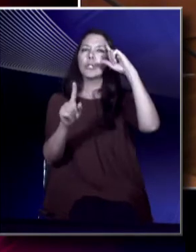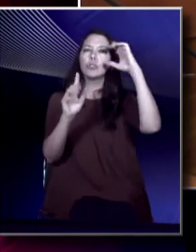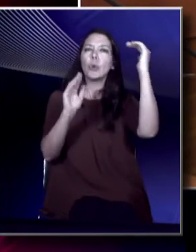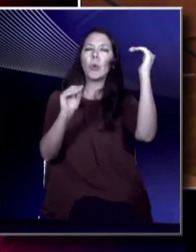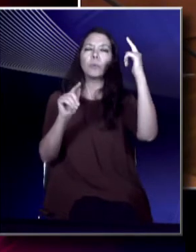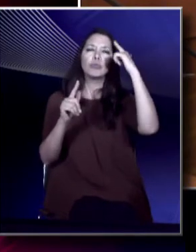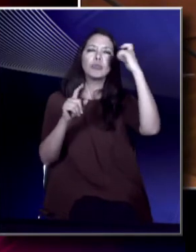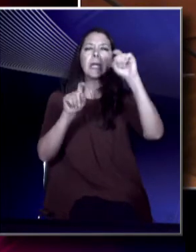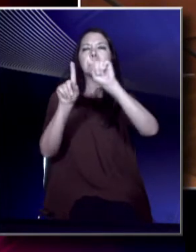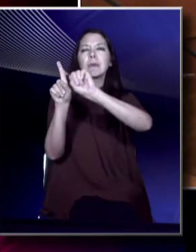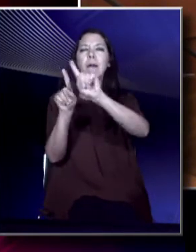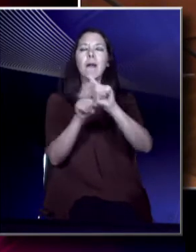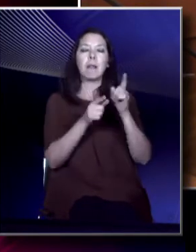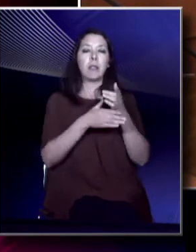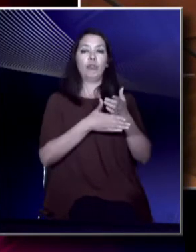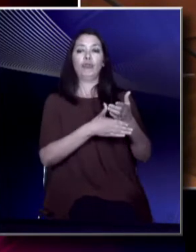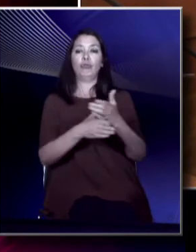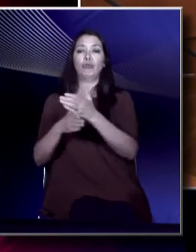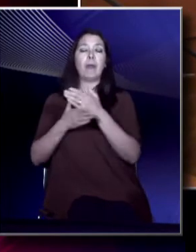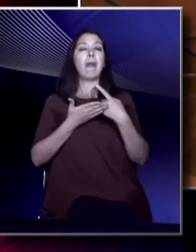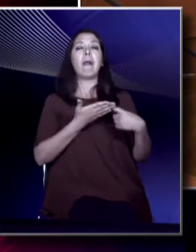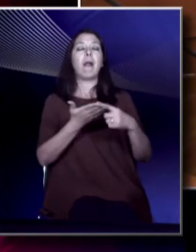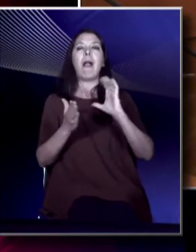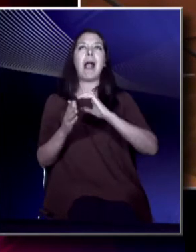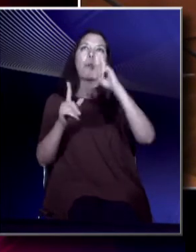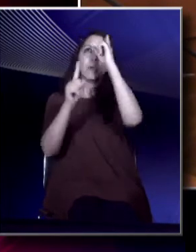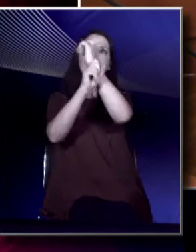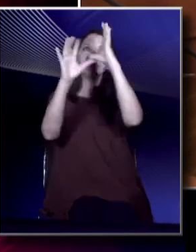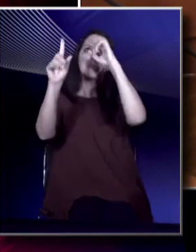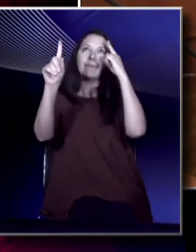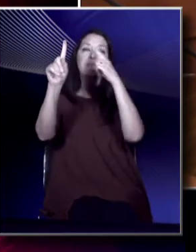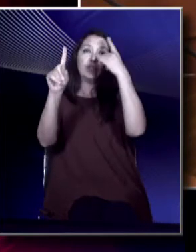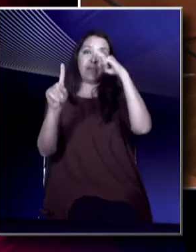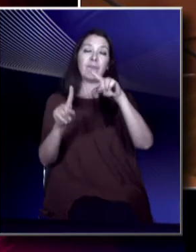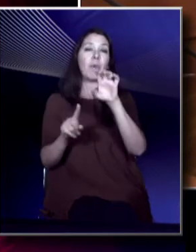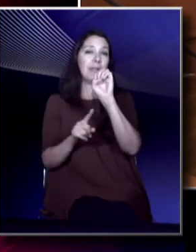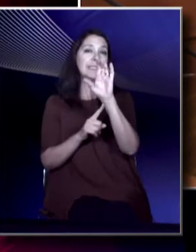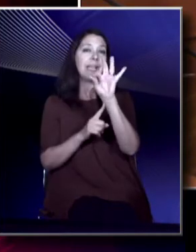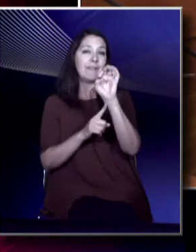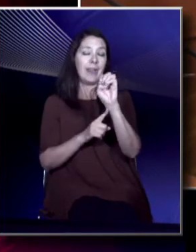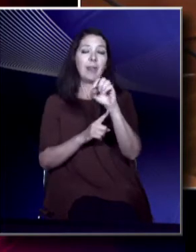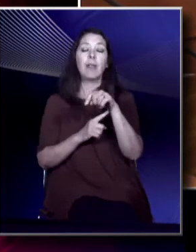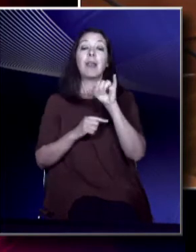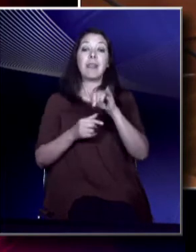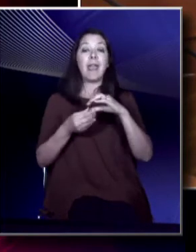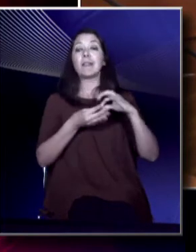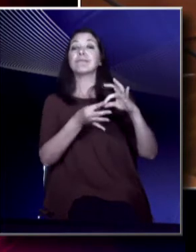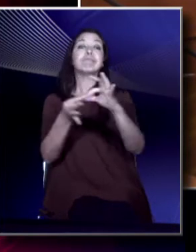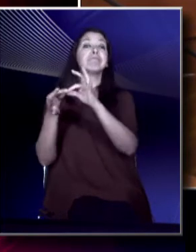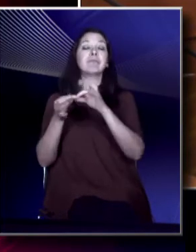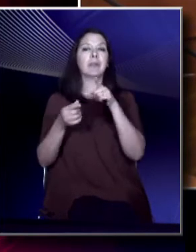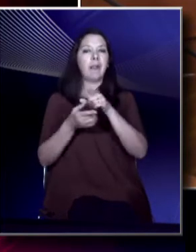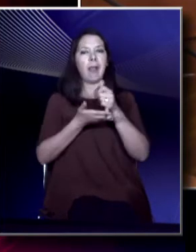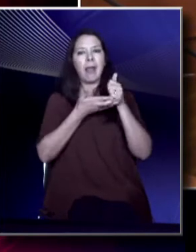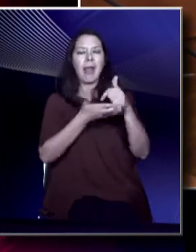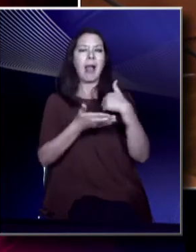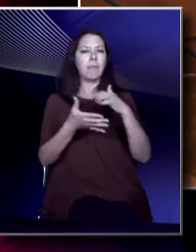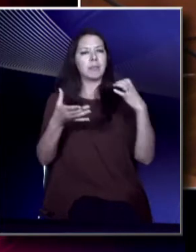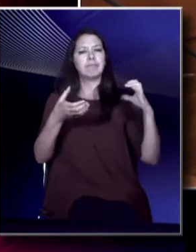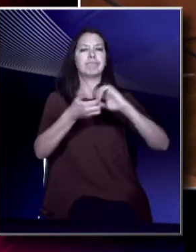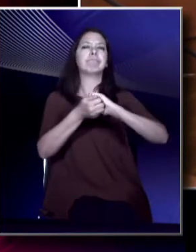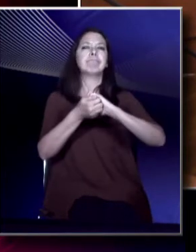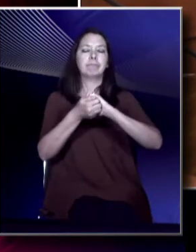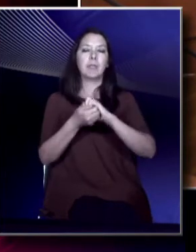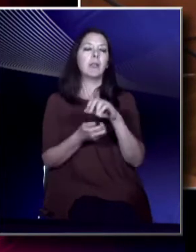us her vision for the ECFE program. During that first year, she brought synergy to ECFE. As Stephen R. Covey defines it in his